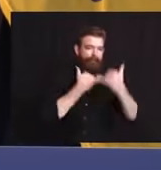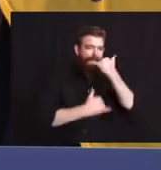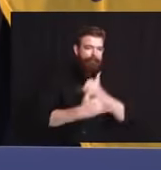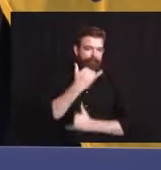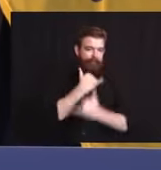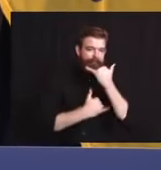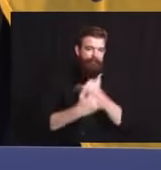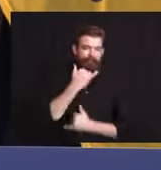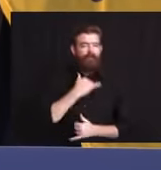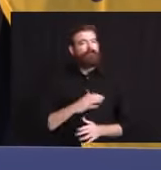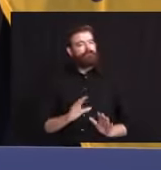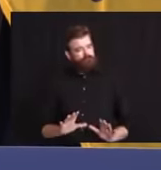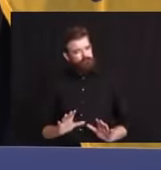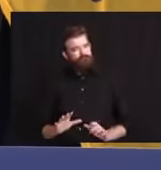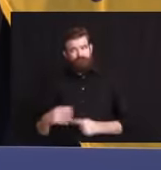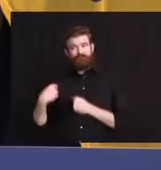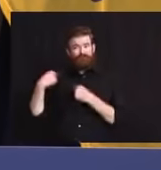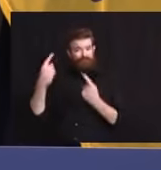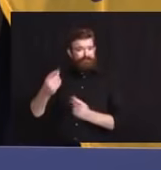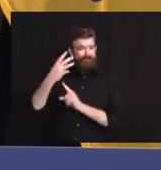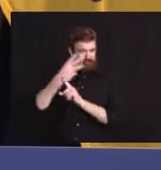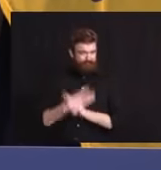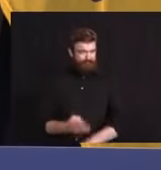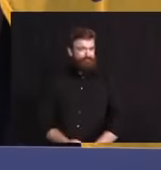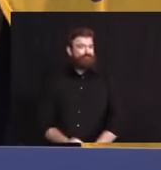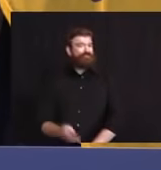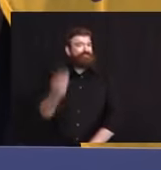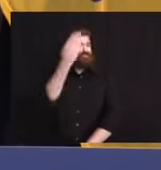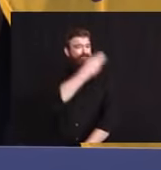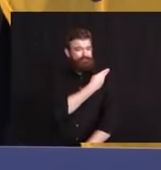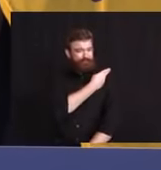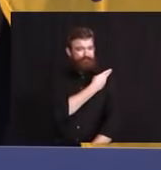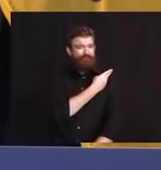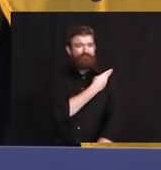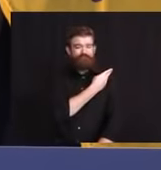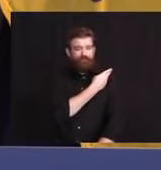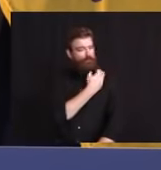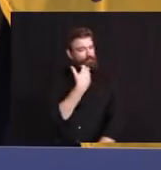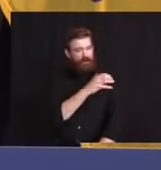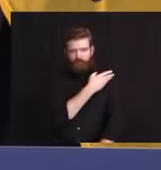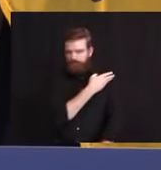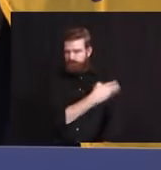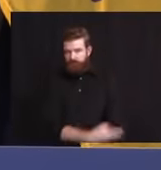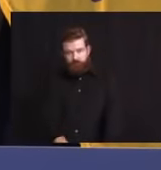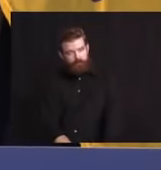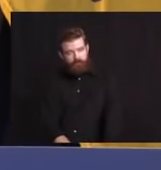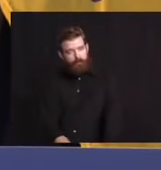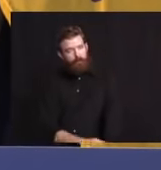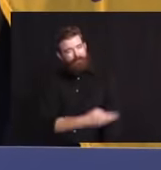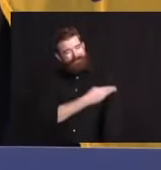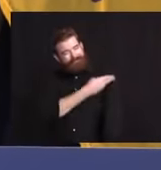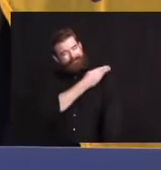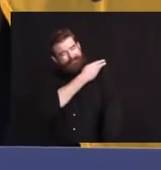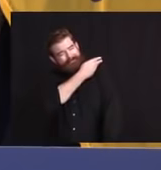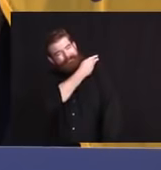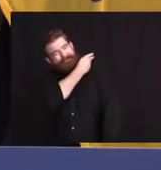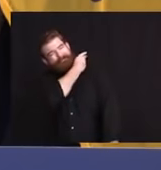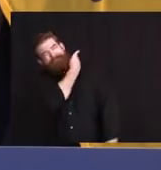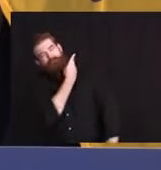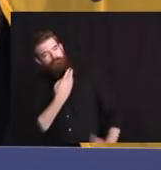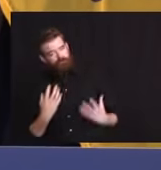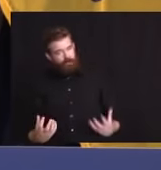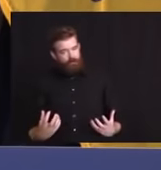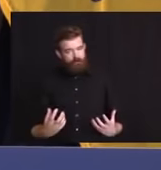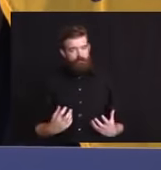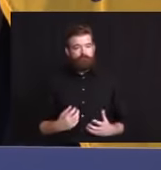place unlike any other American state, but that we can stay there and get even better, especially as we begun to open up again.